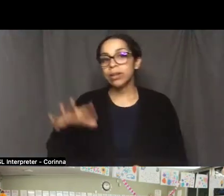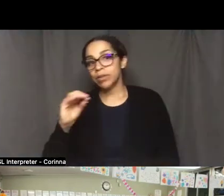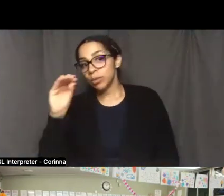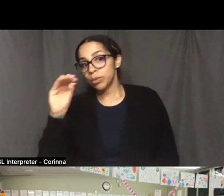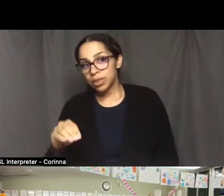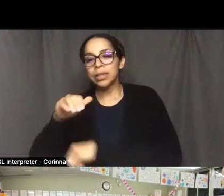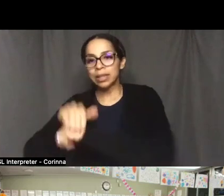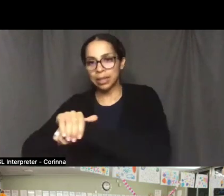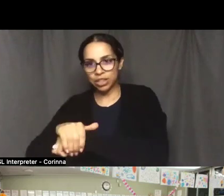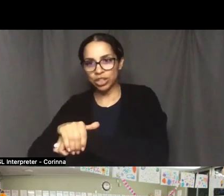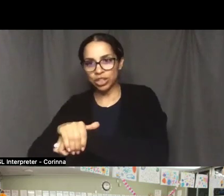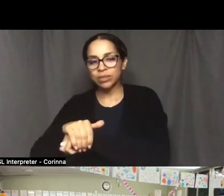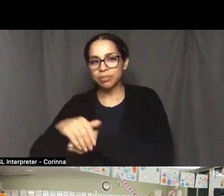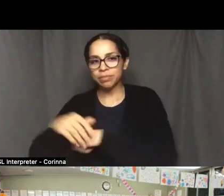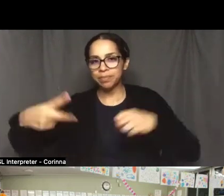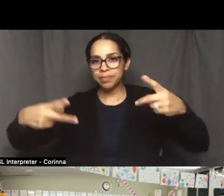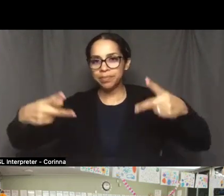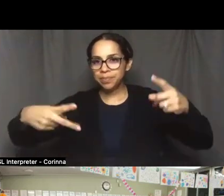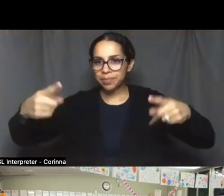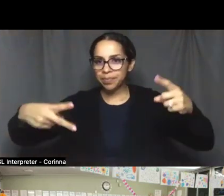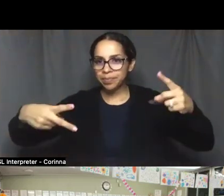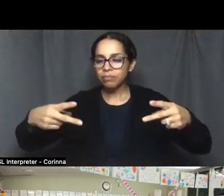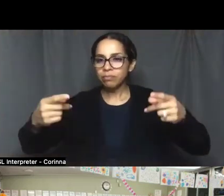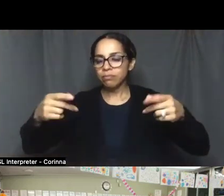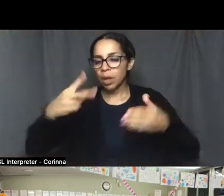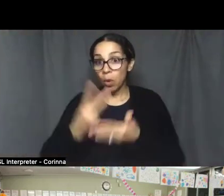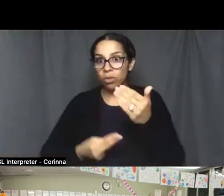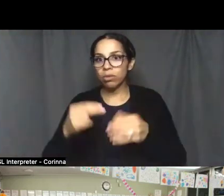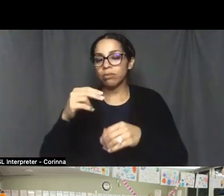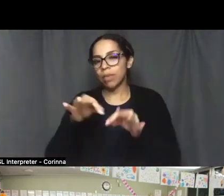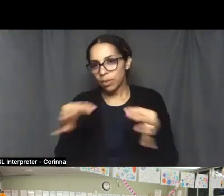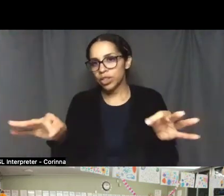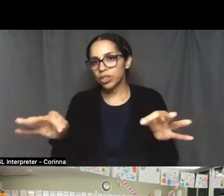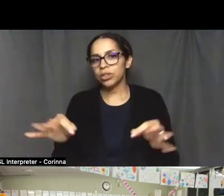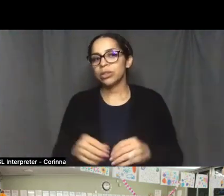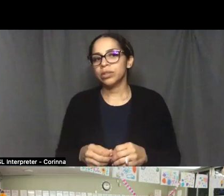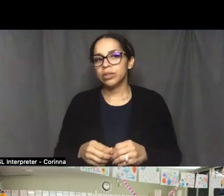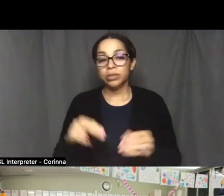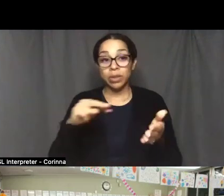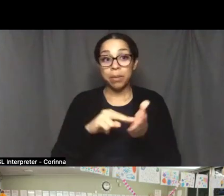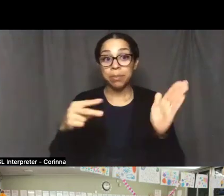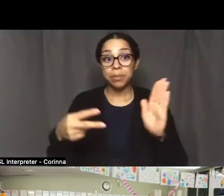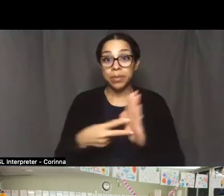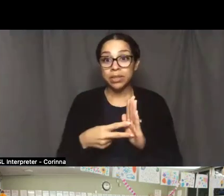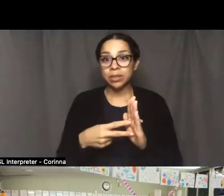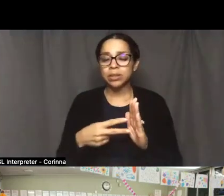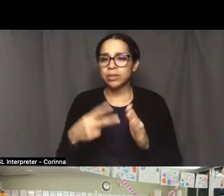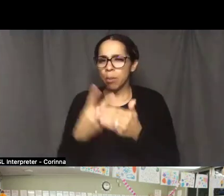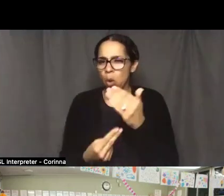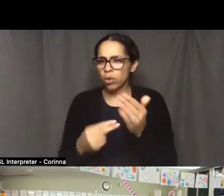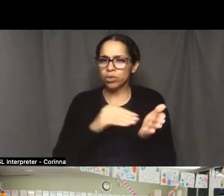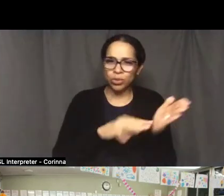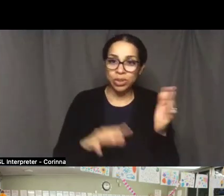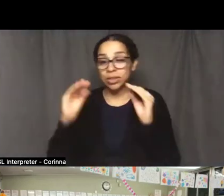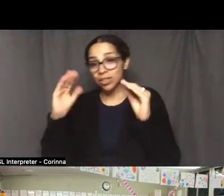classroom. So they're learning content in both languages. What that means, so for our teachers and for our students, is that they only have 50%